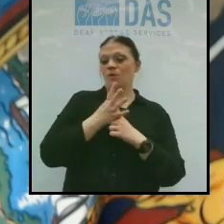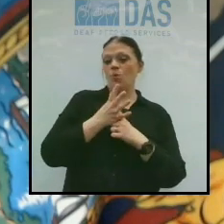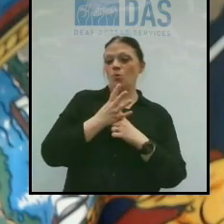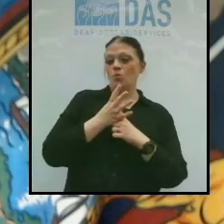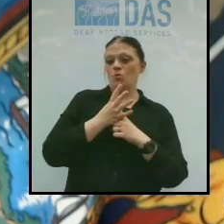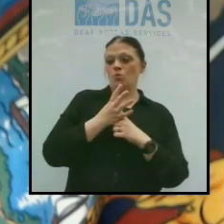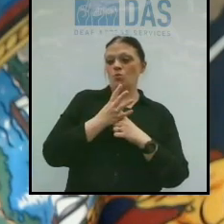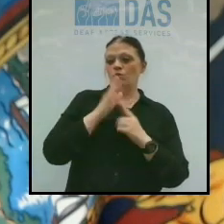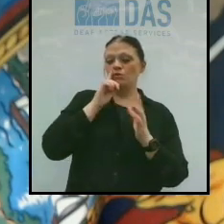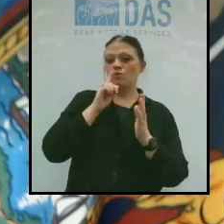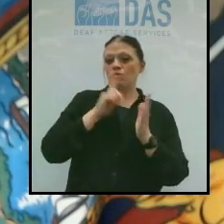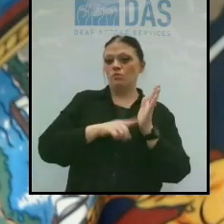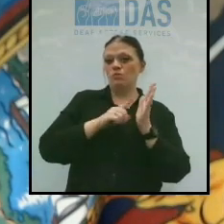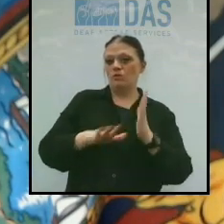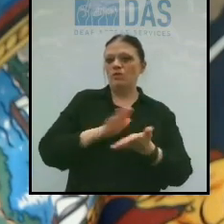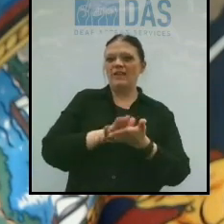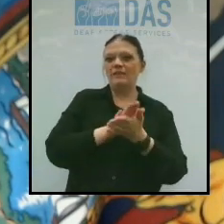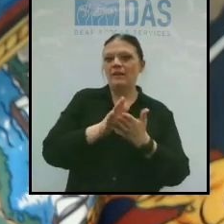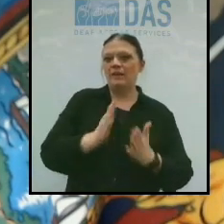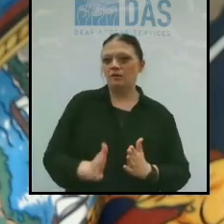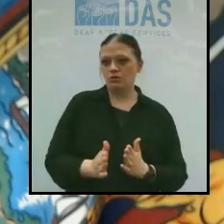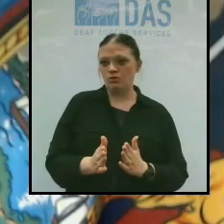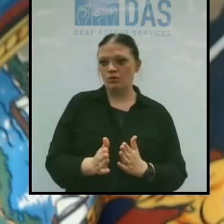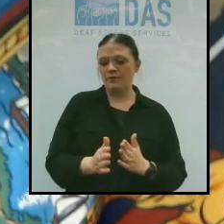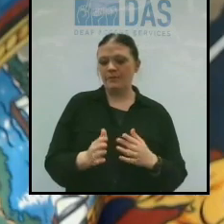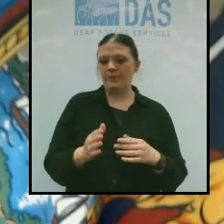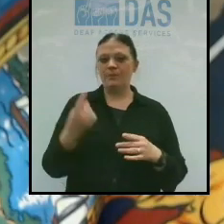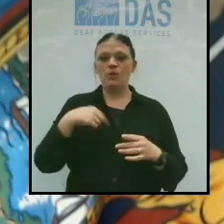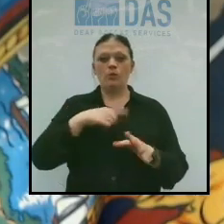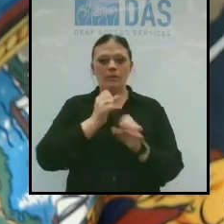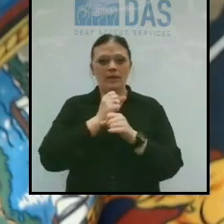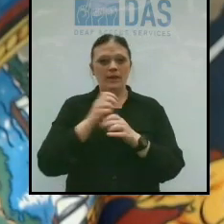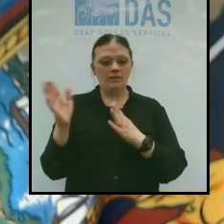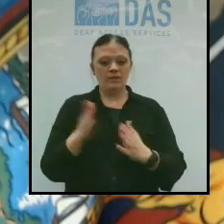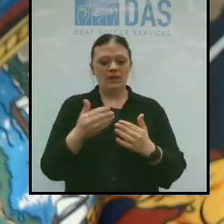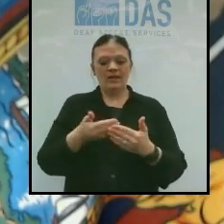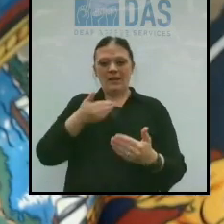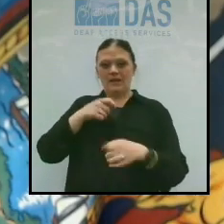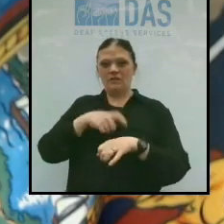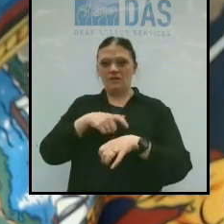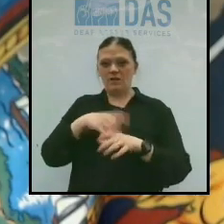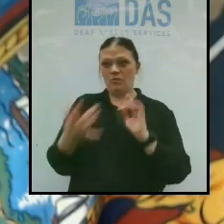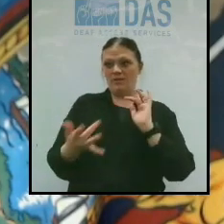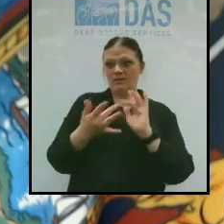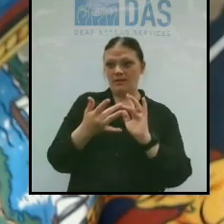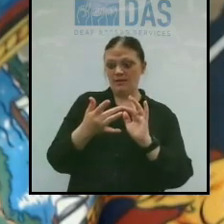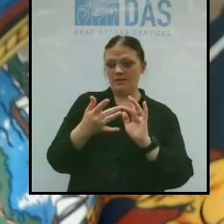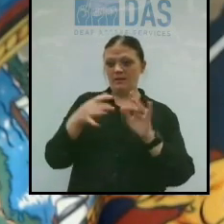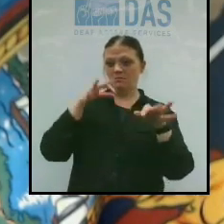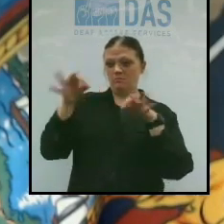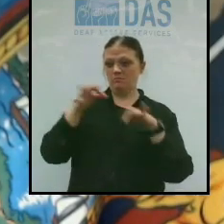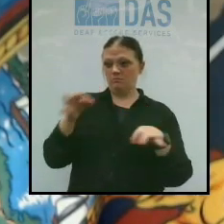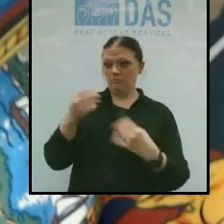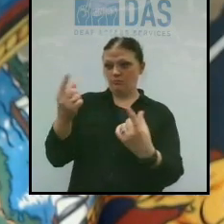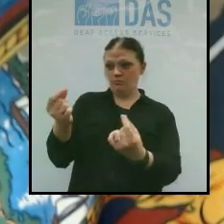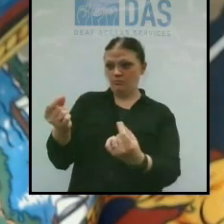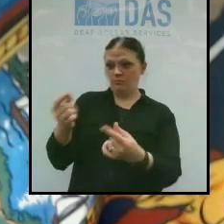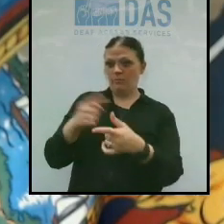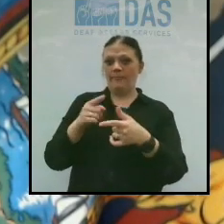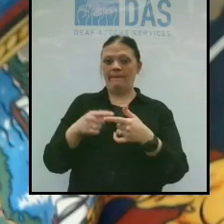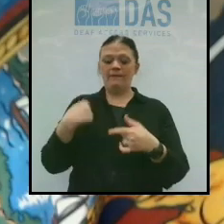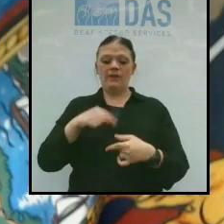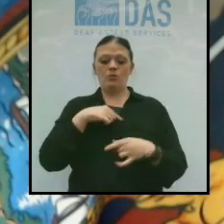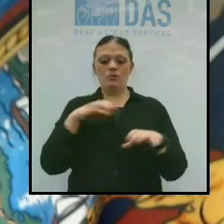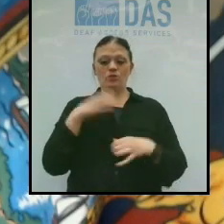our sanitarians. So we make a plan in advance. We contact them, tell them what they have to do, and then we do